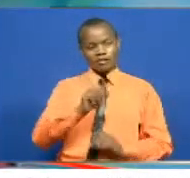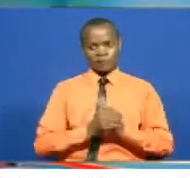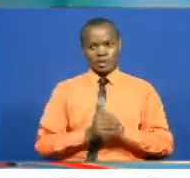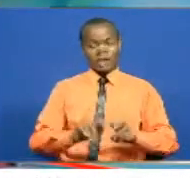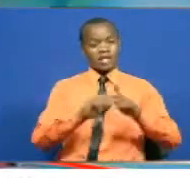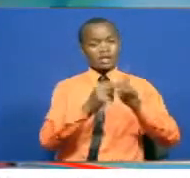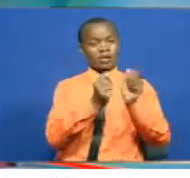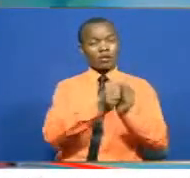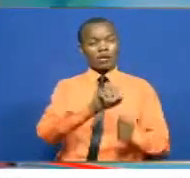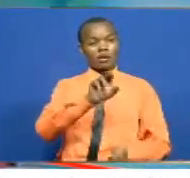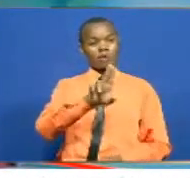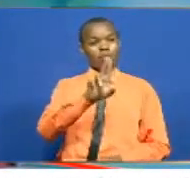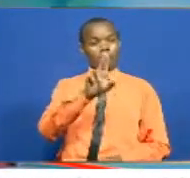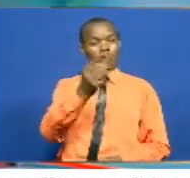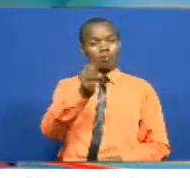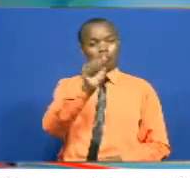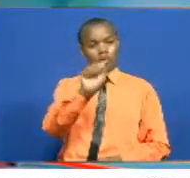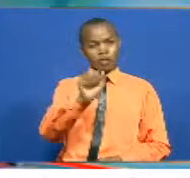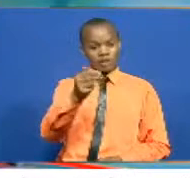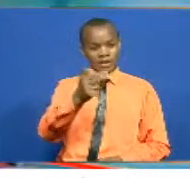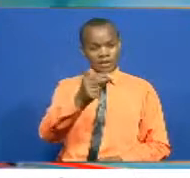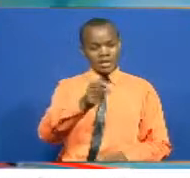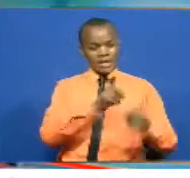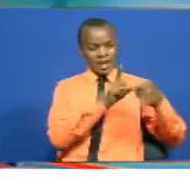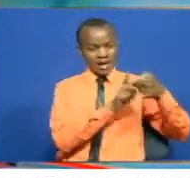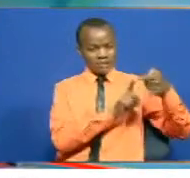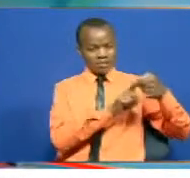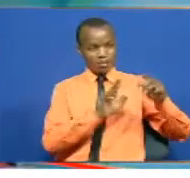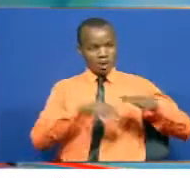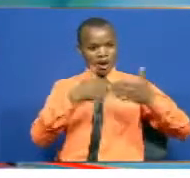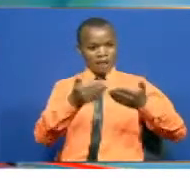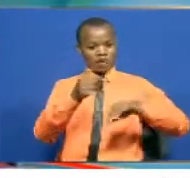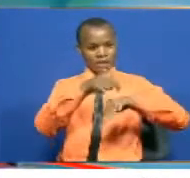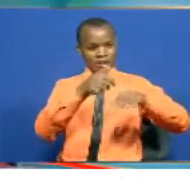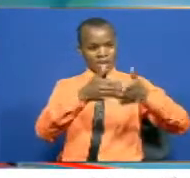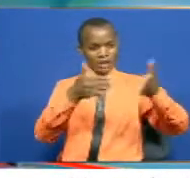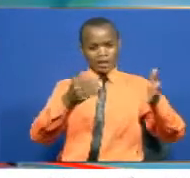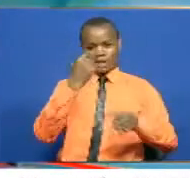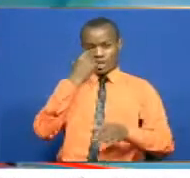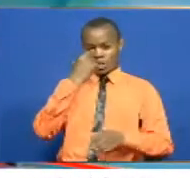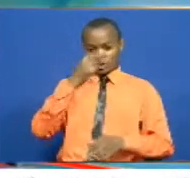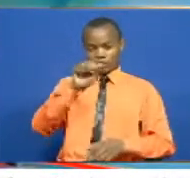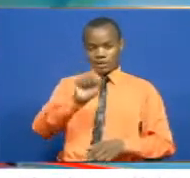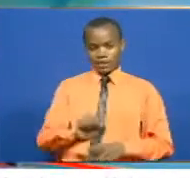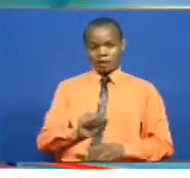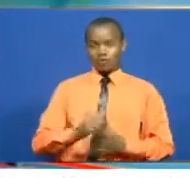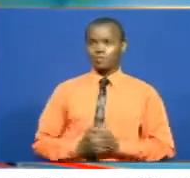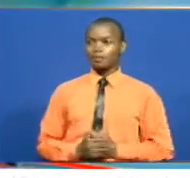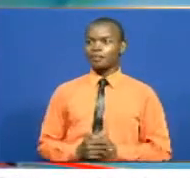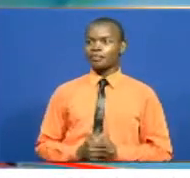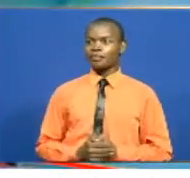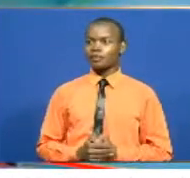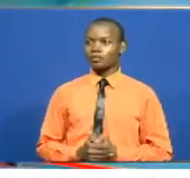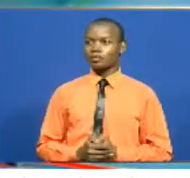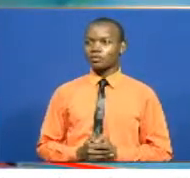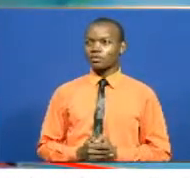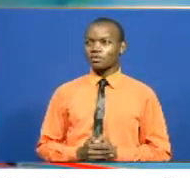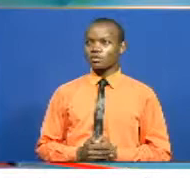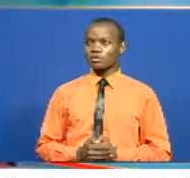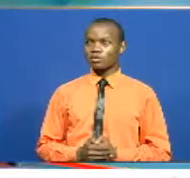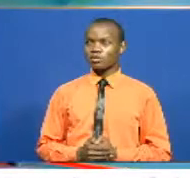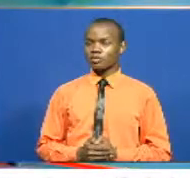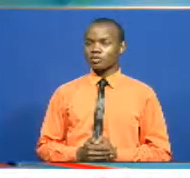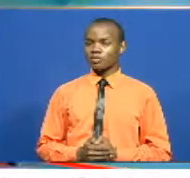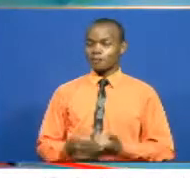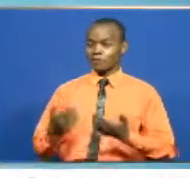Bush. That experience, especially that critical game against South Sudan. Yes, of course, for us as a sports